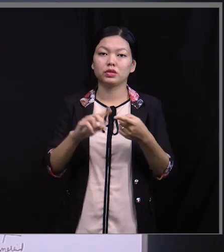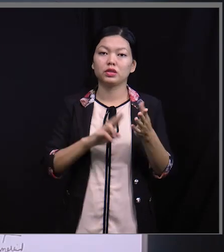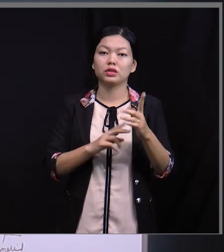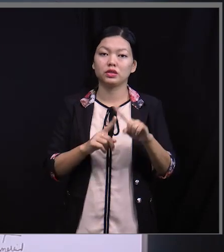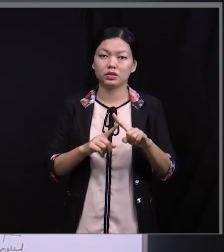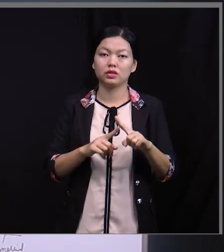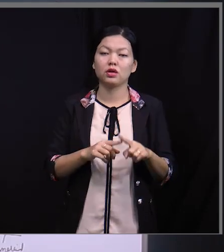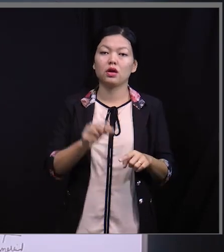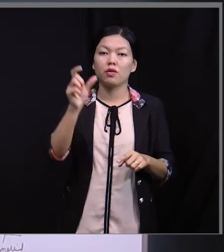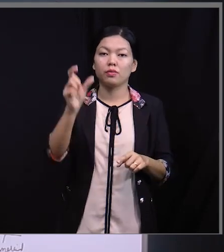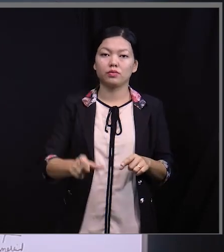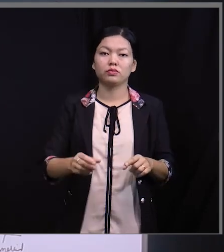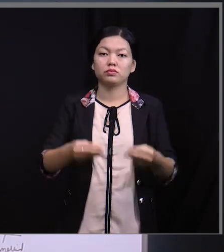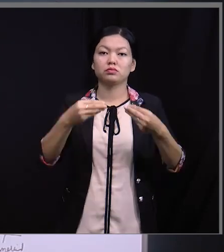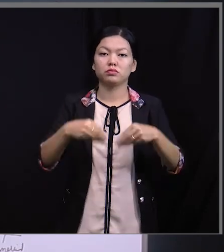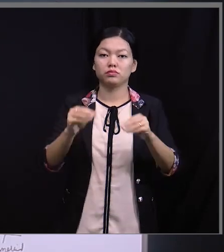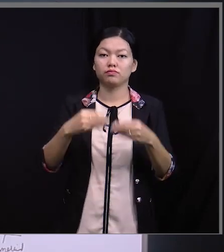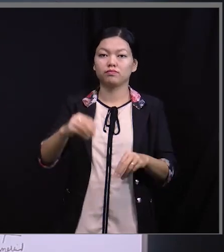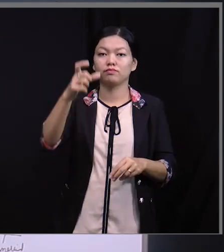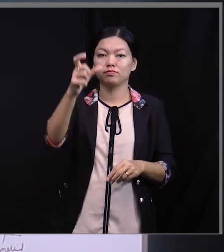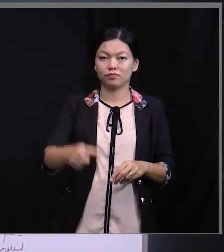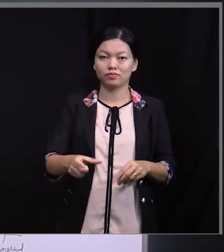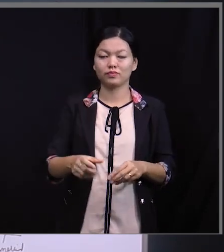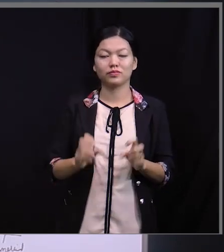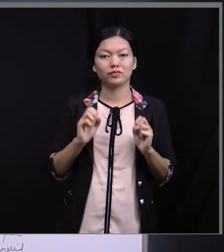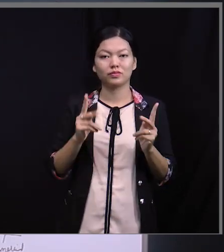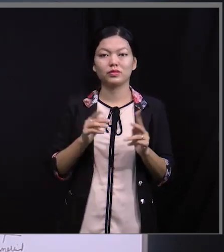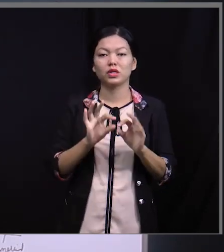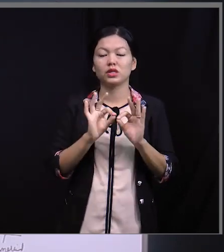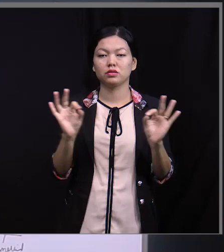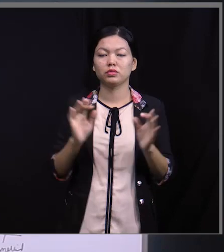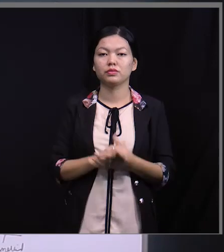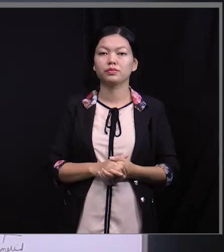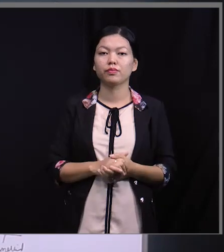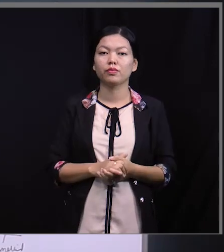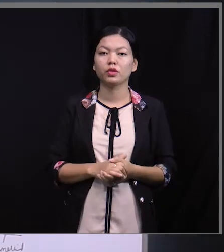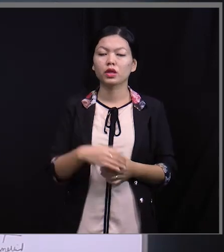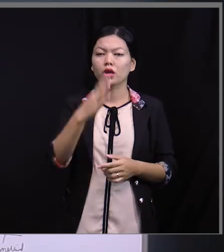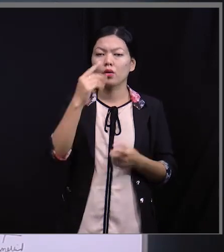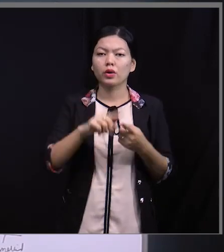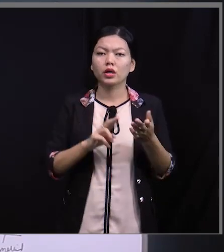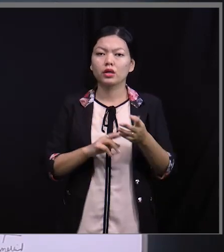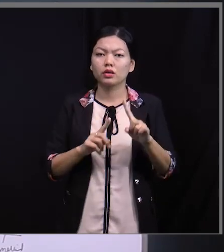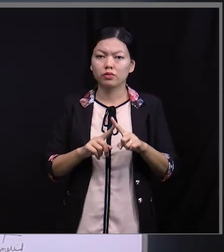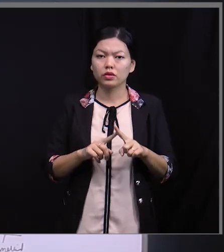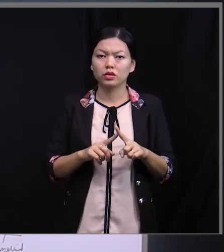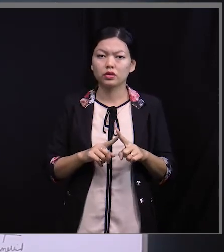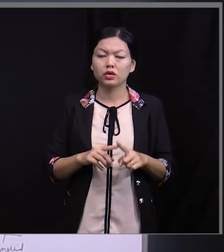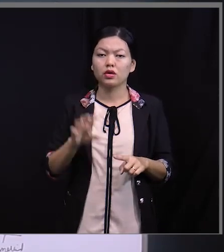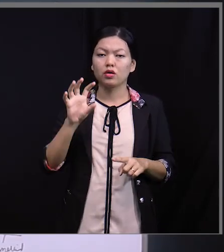a businessman. Okay. Why do we need entrepreneurs, or why does a country need